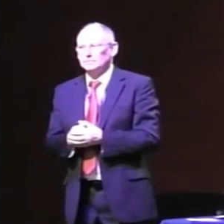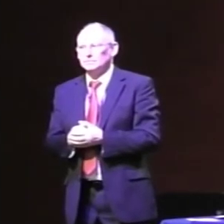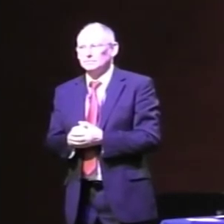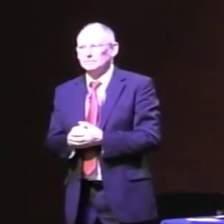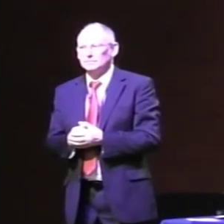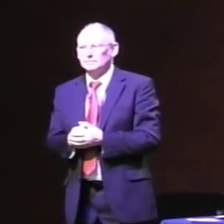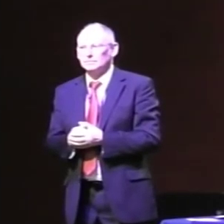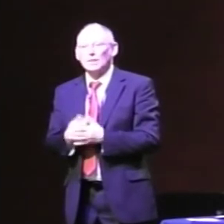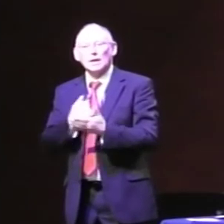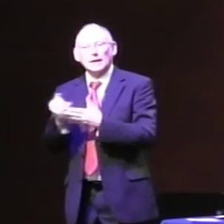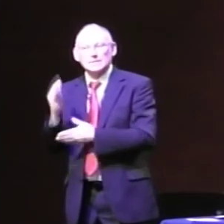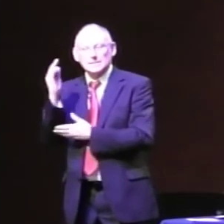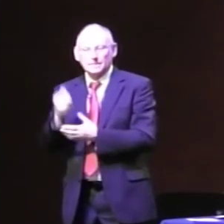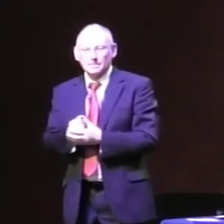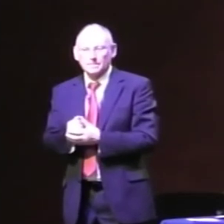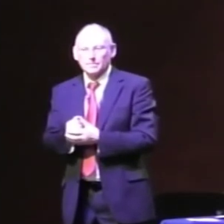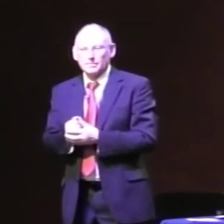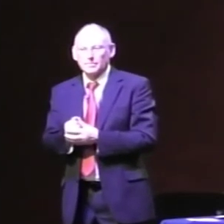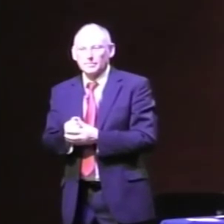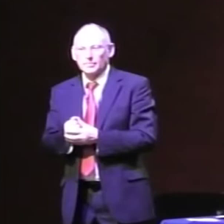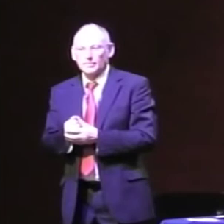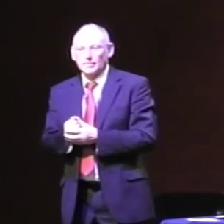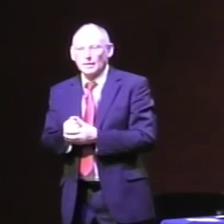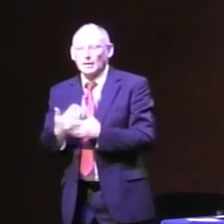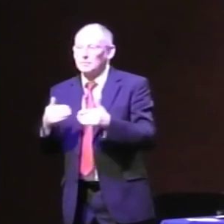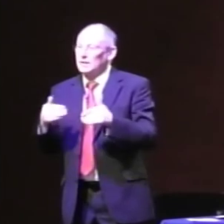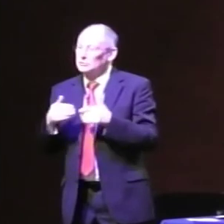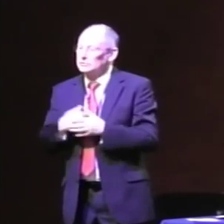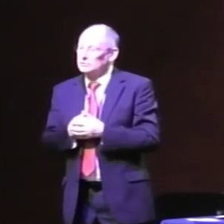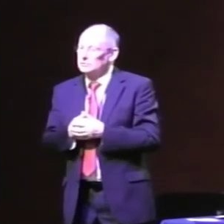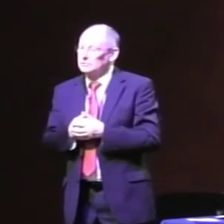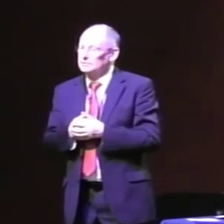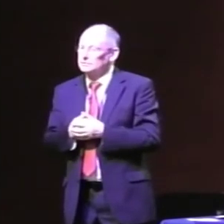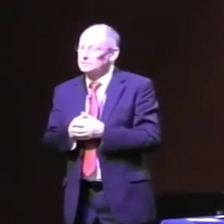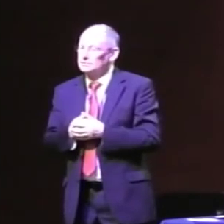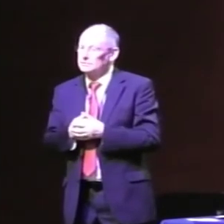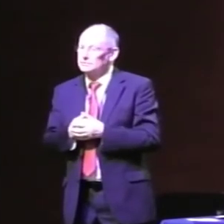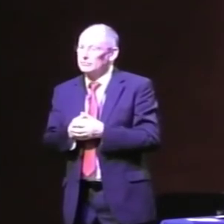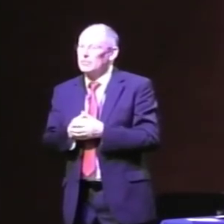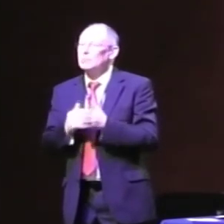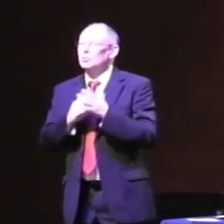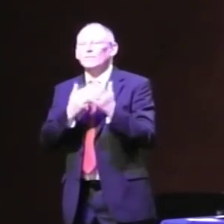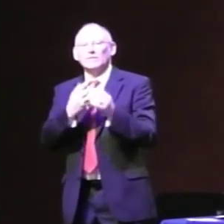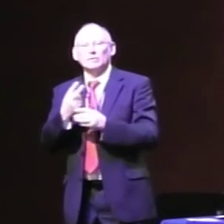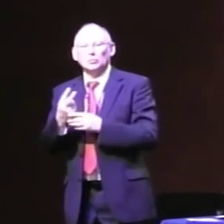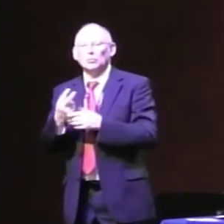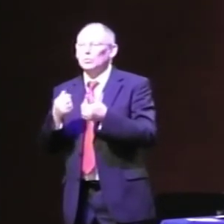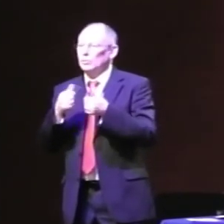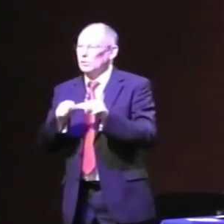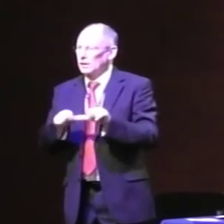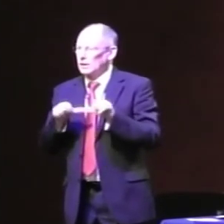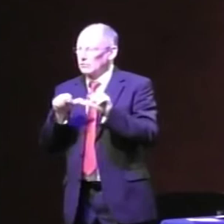Thank you. Any against? Any abstentions? Motion 52 is carried.